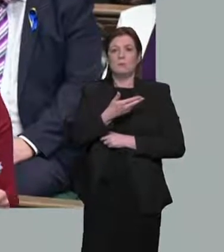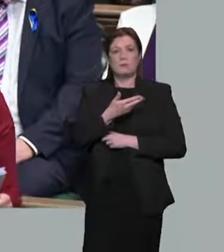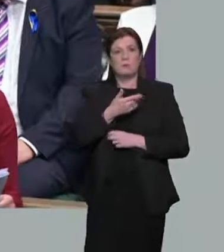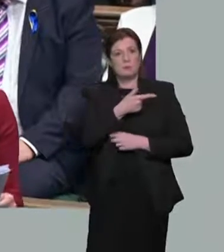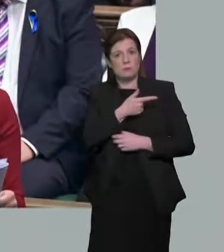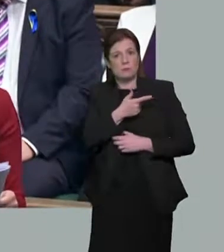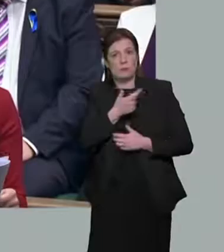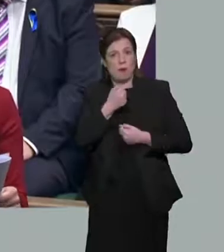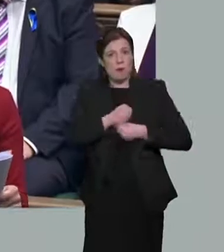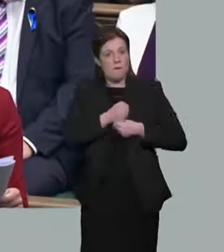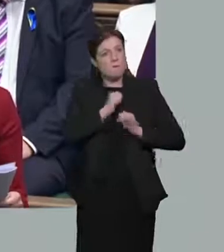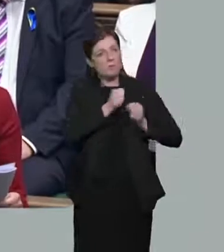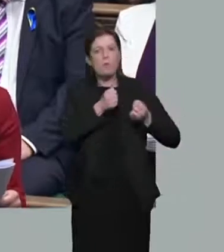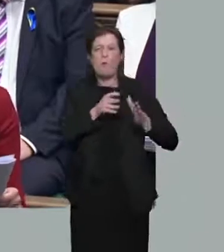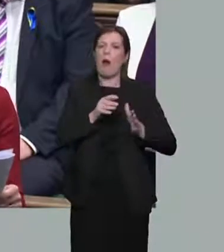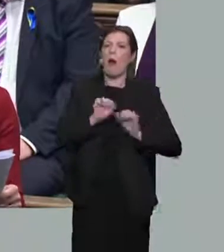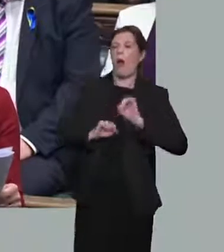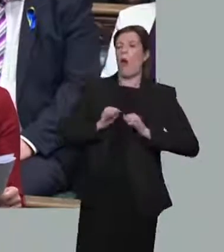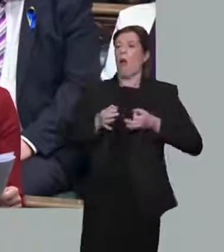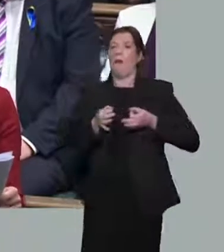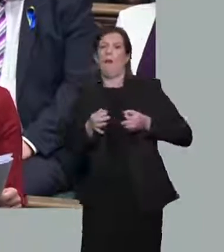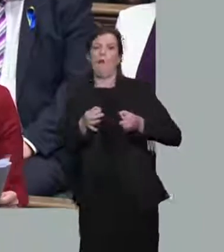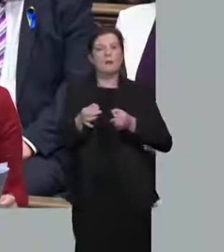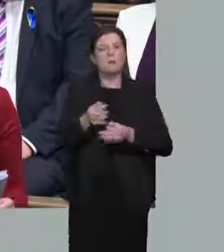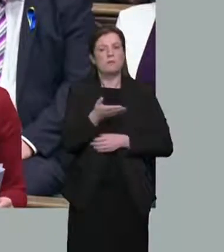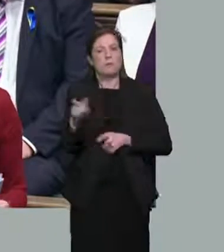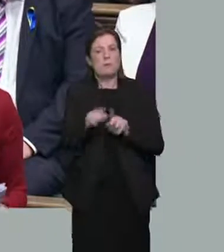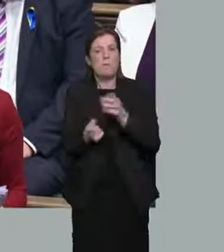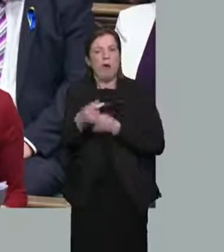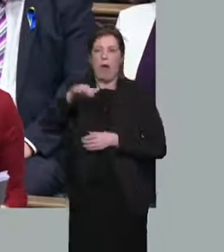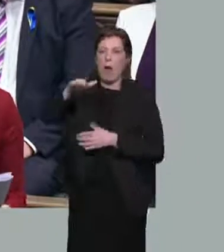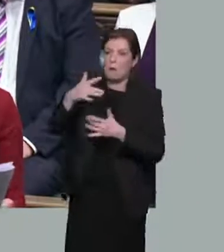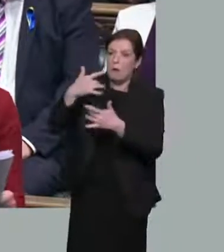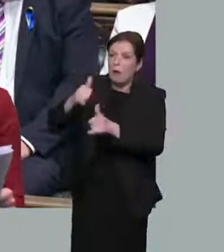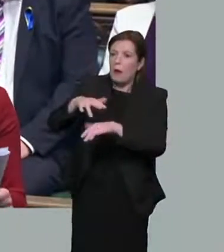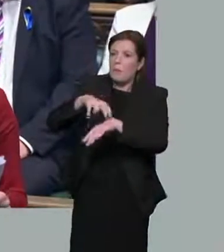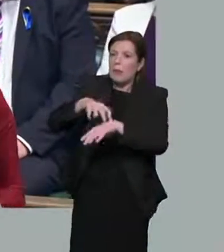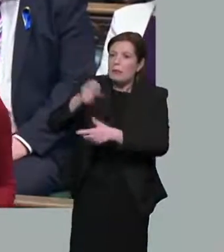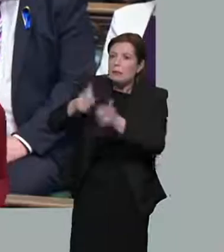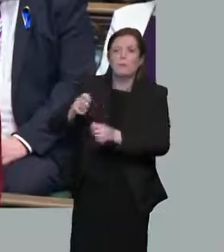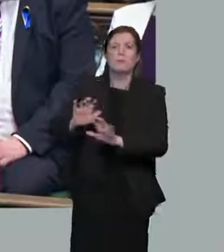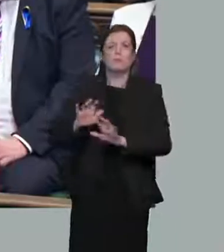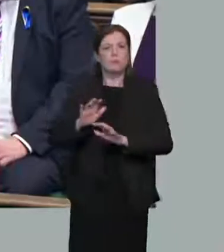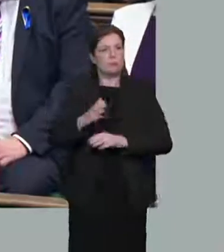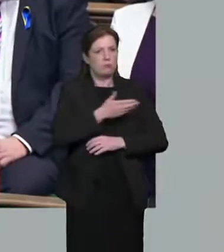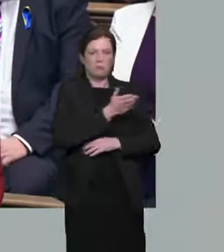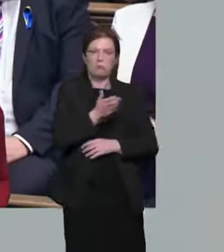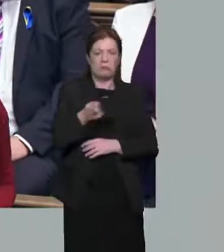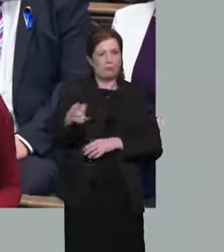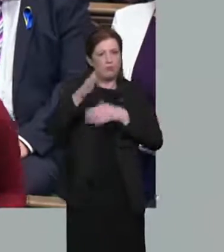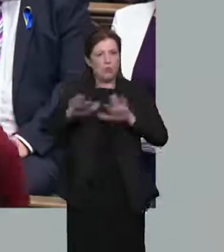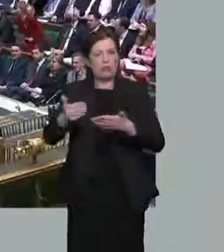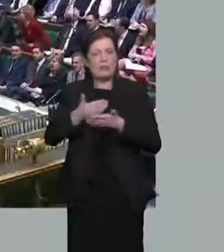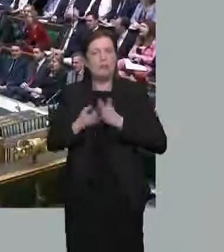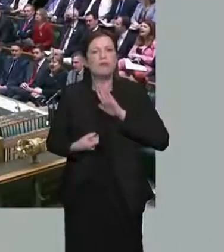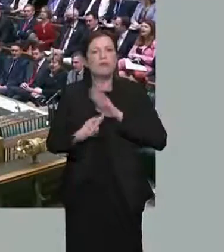and delay of his government in responding to this appalling case is remotely acceptable when it comes to the safety of